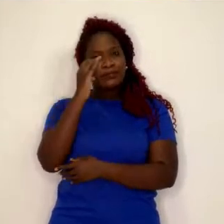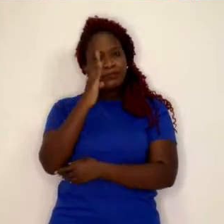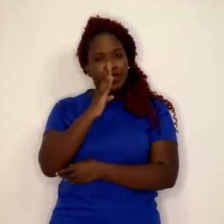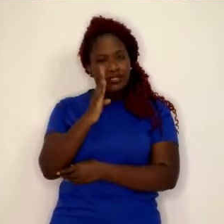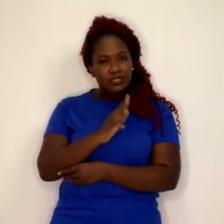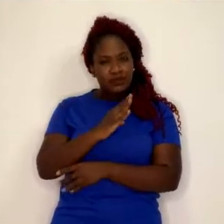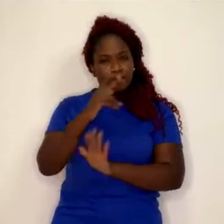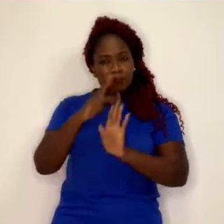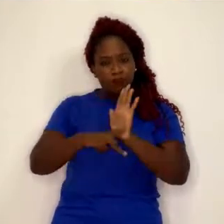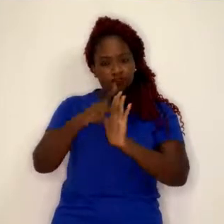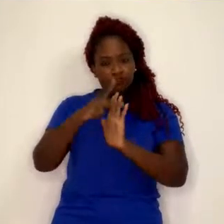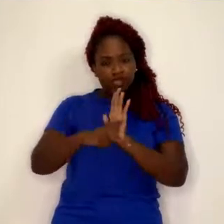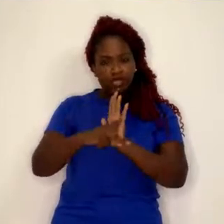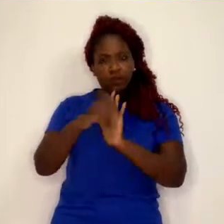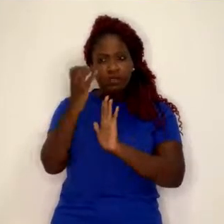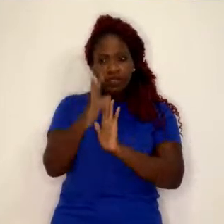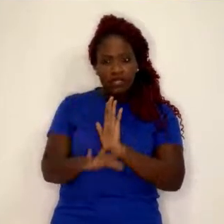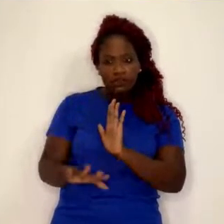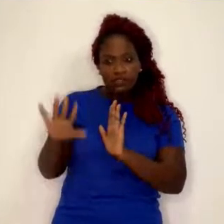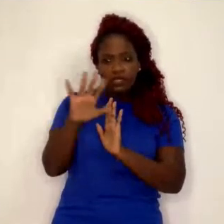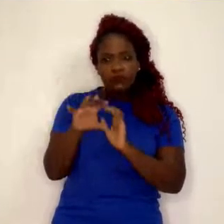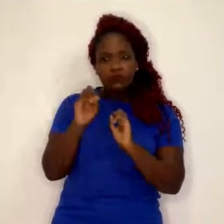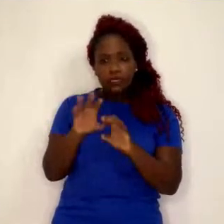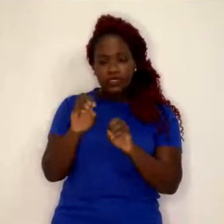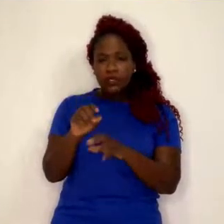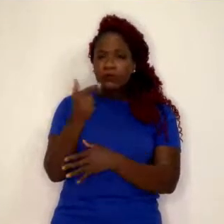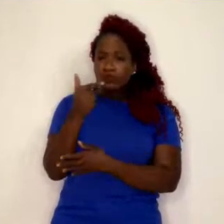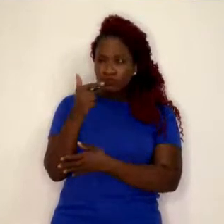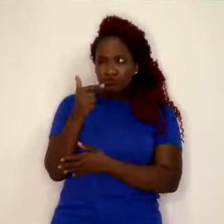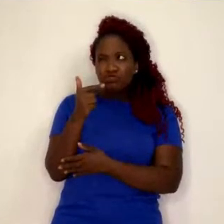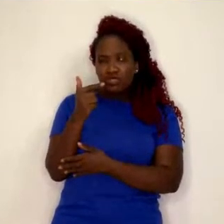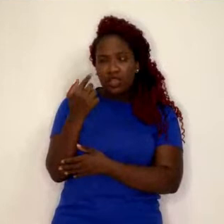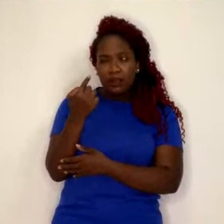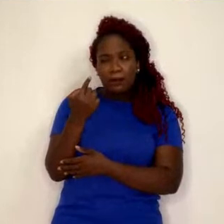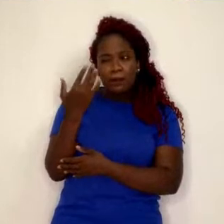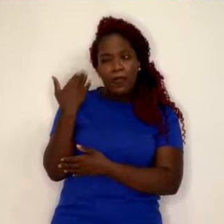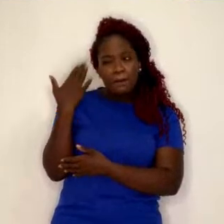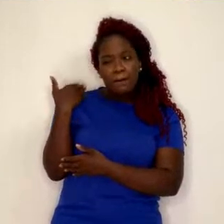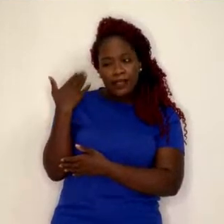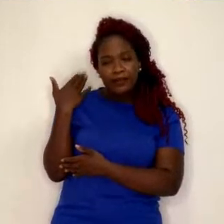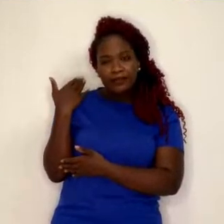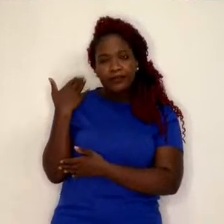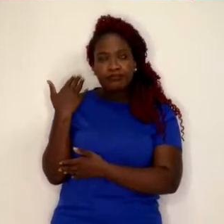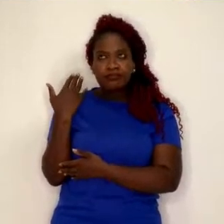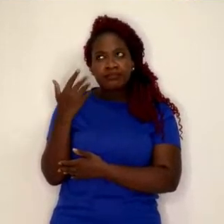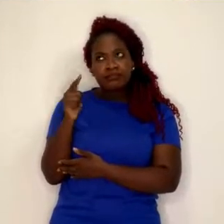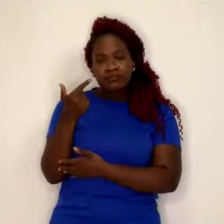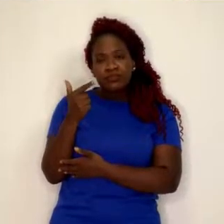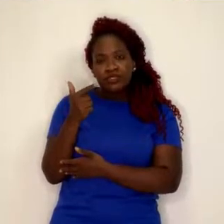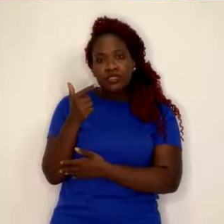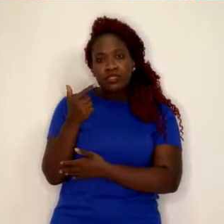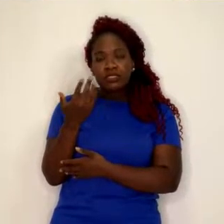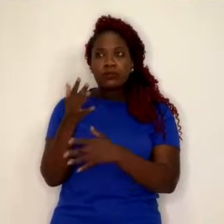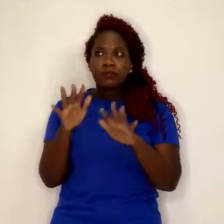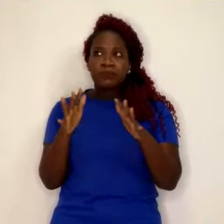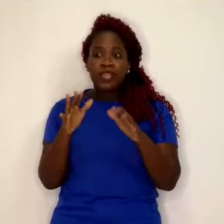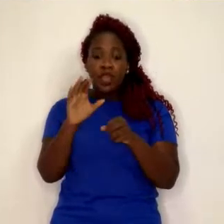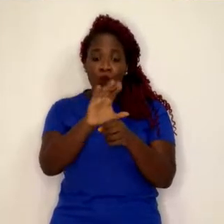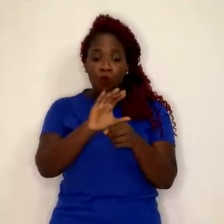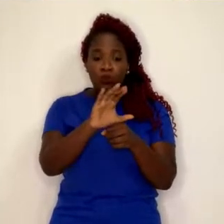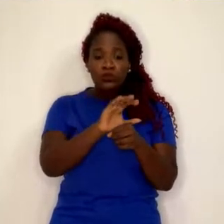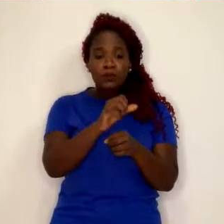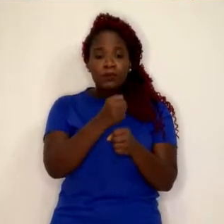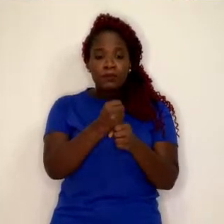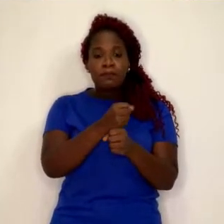I think that Brazil did not have a national project of education until very recently. In fact, I